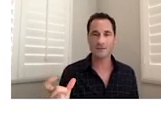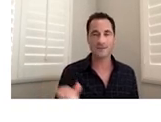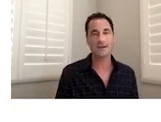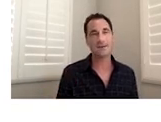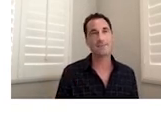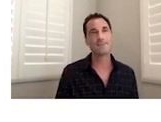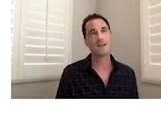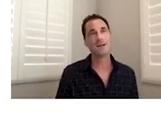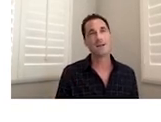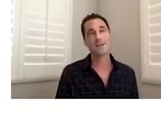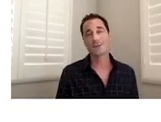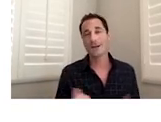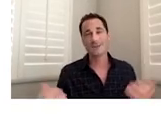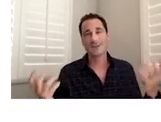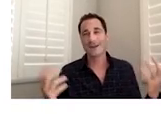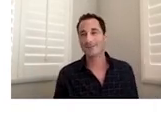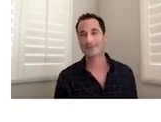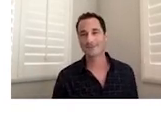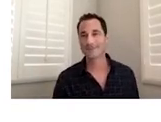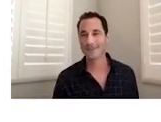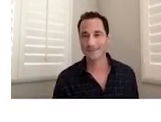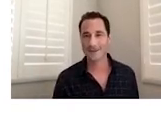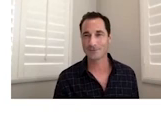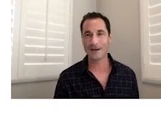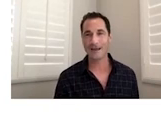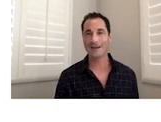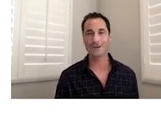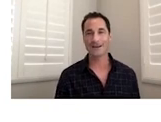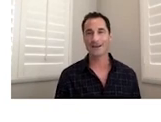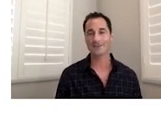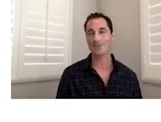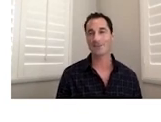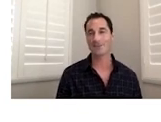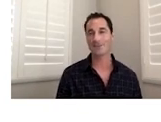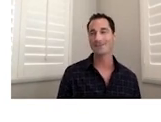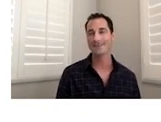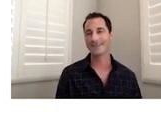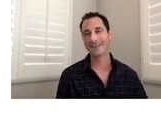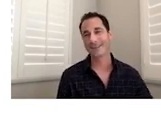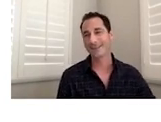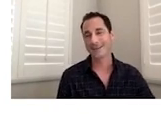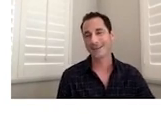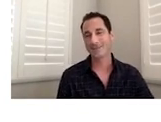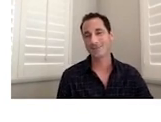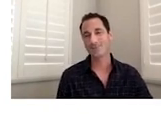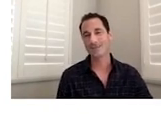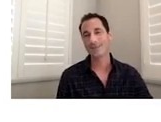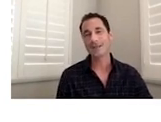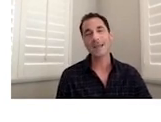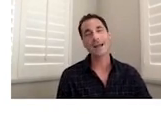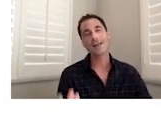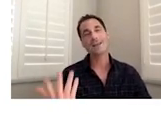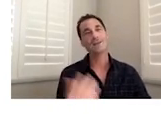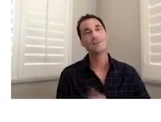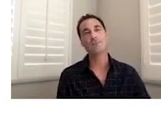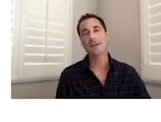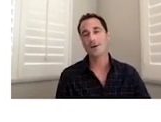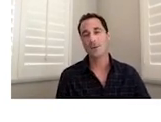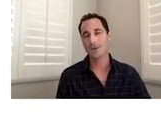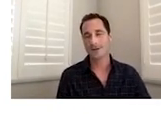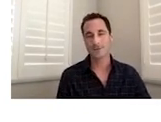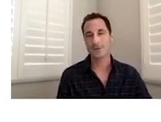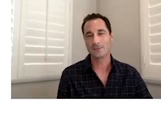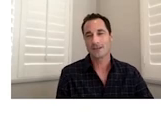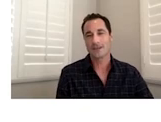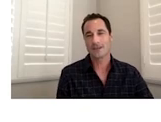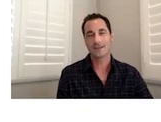place. Um, and so I just kind of, so that was my anchor and I just went with it and like, um, but again, I, you know, just being